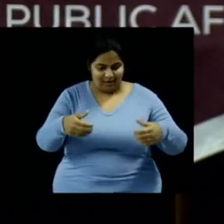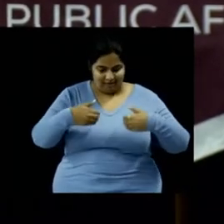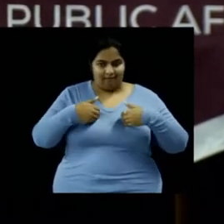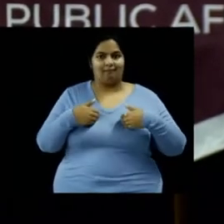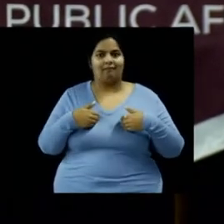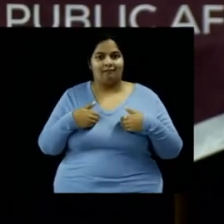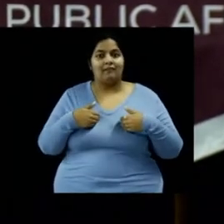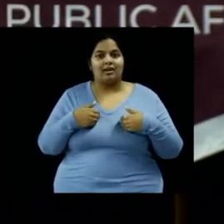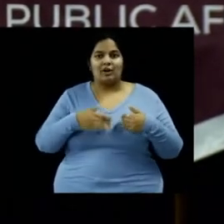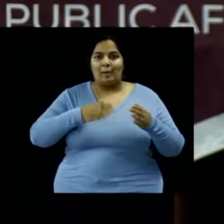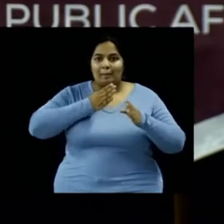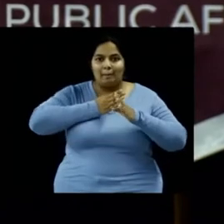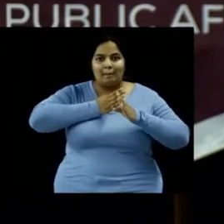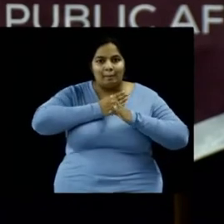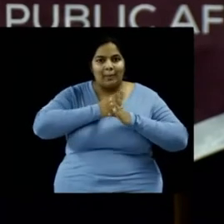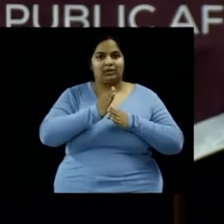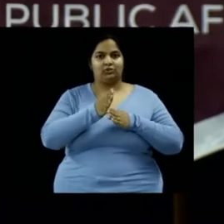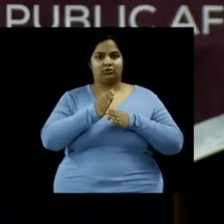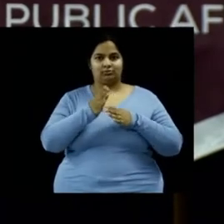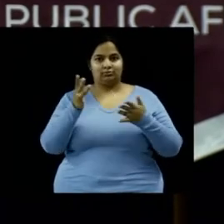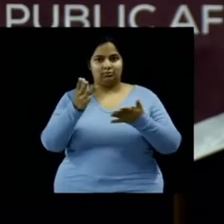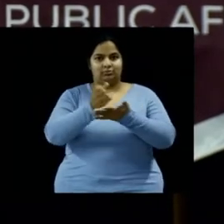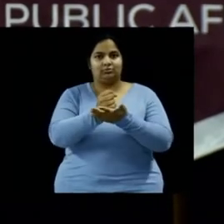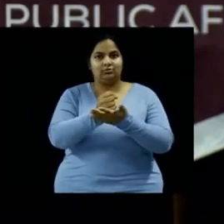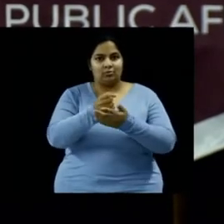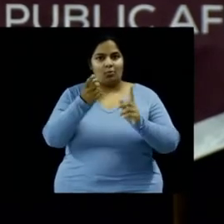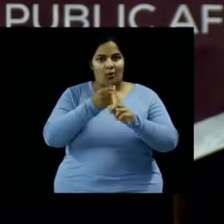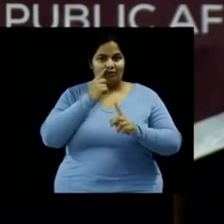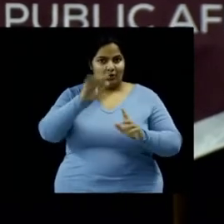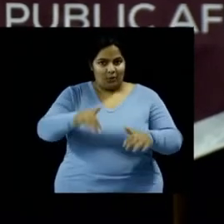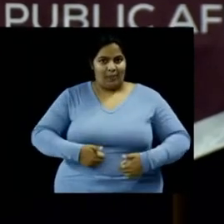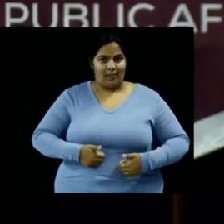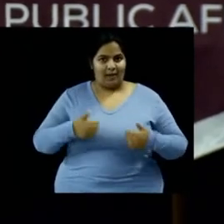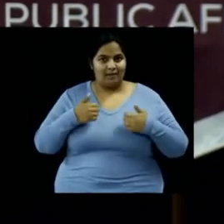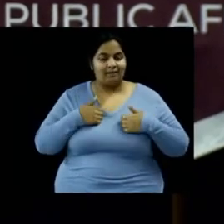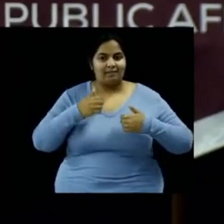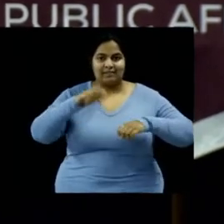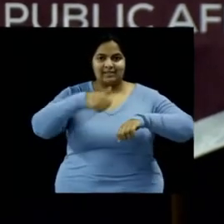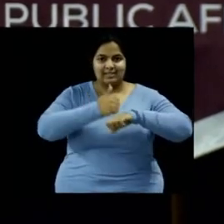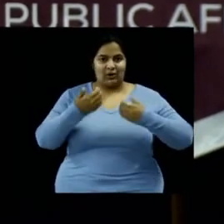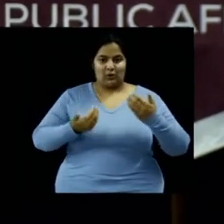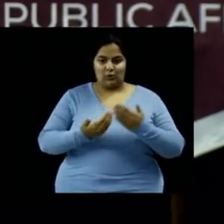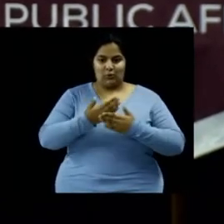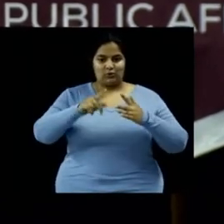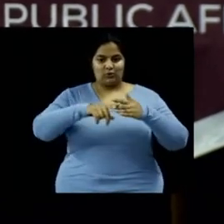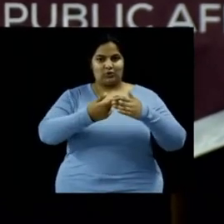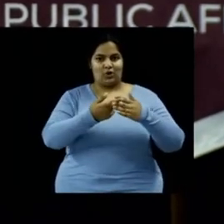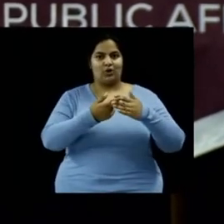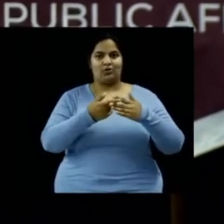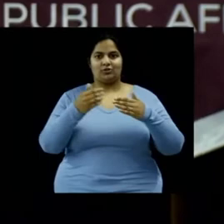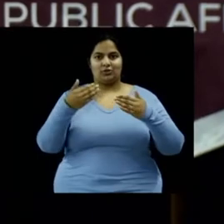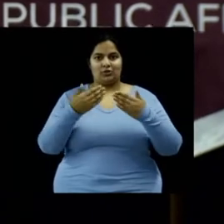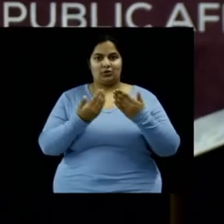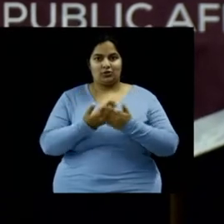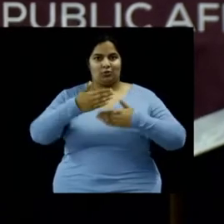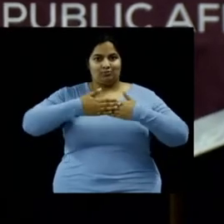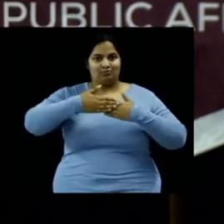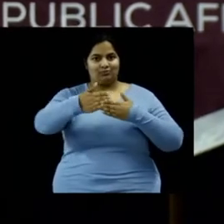major milestone that sets for a new beginning in their